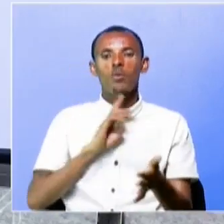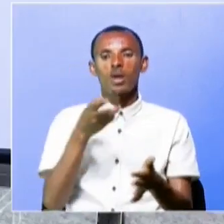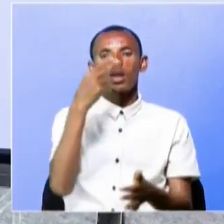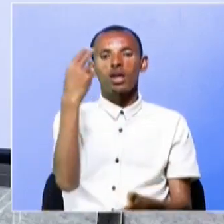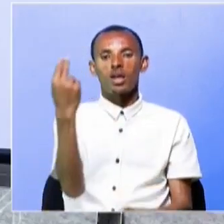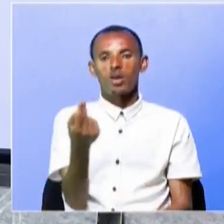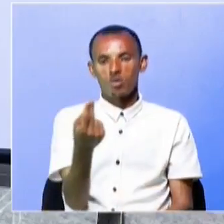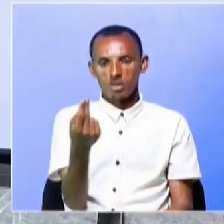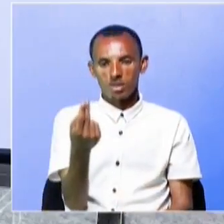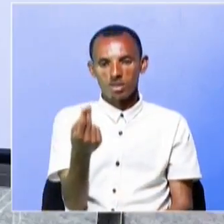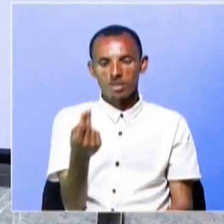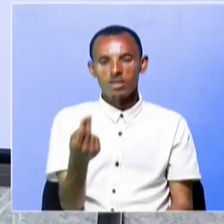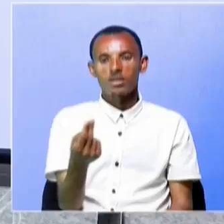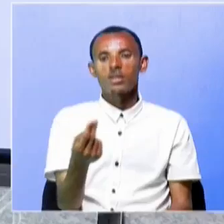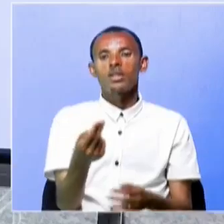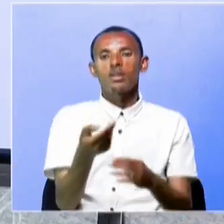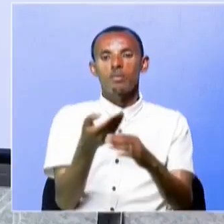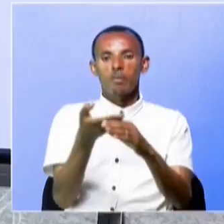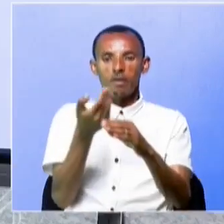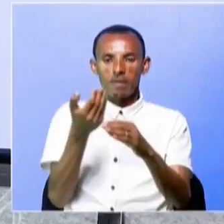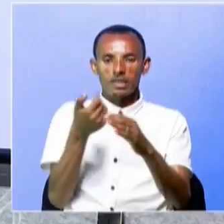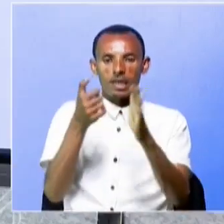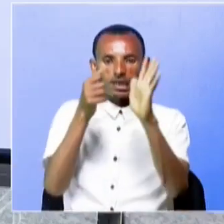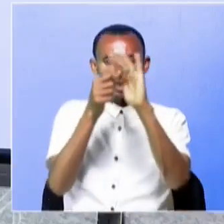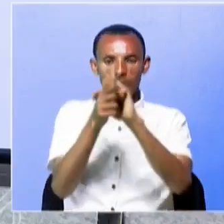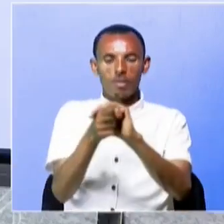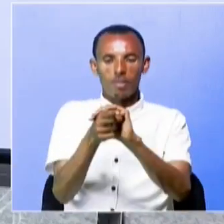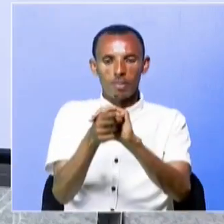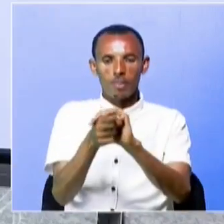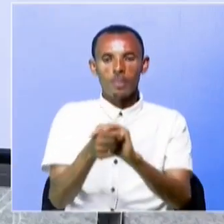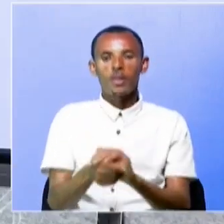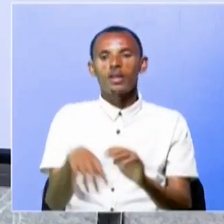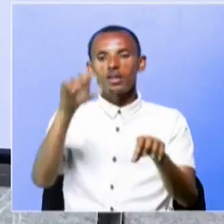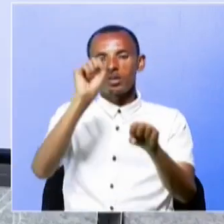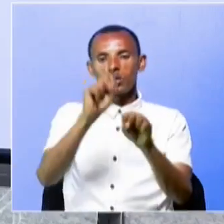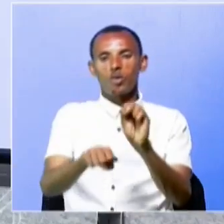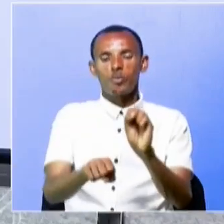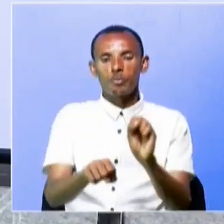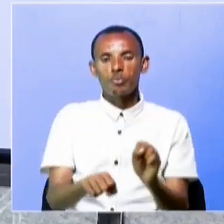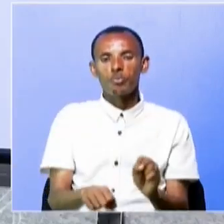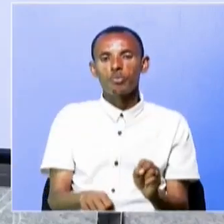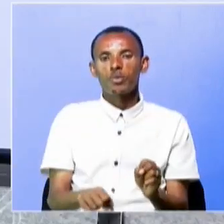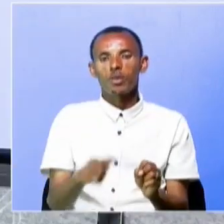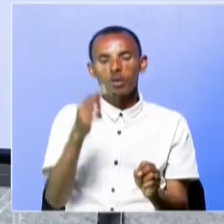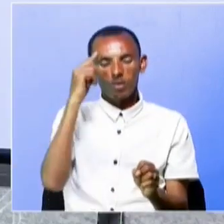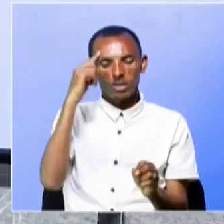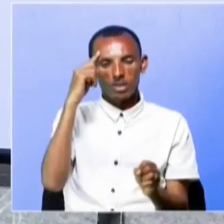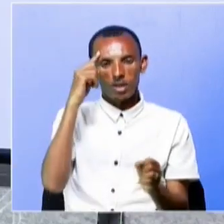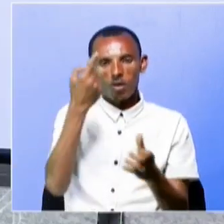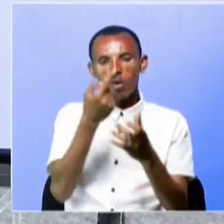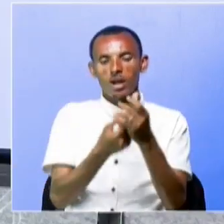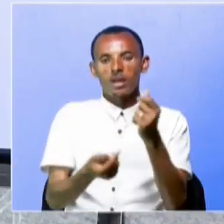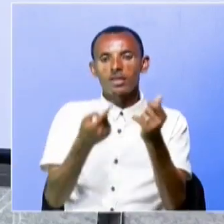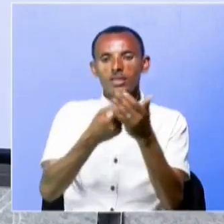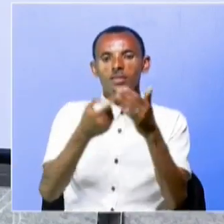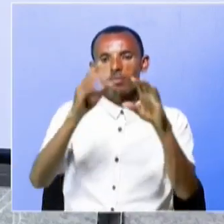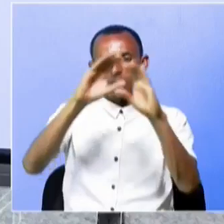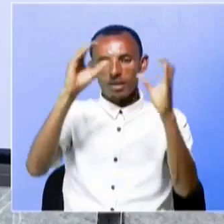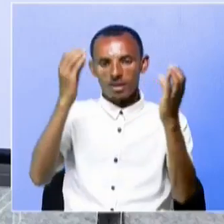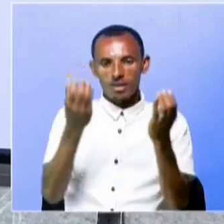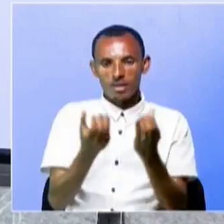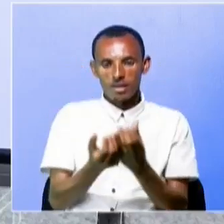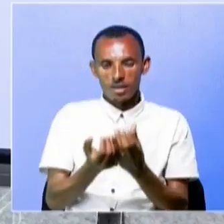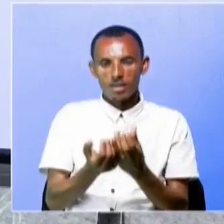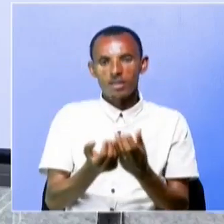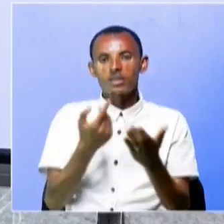used in our previous example, right? So consider only this part, only